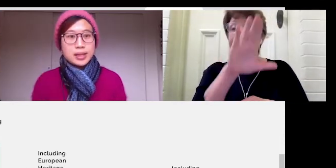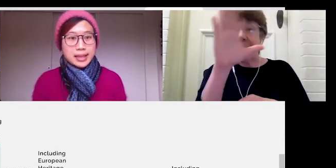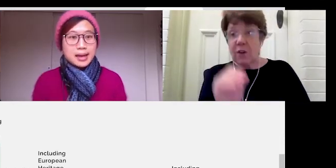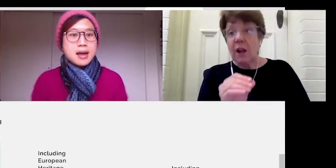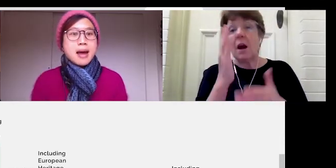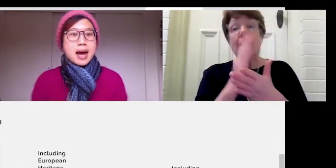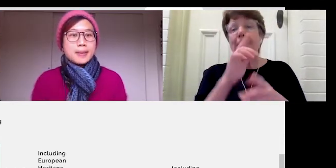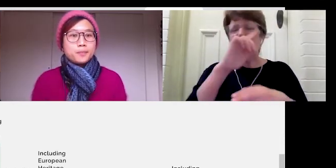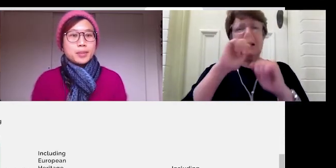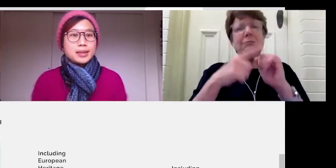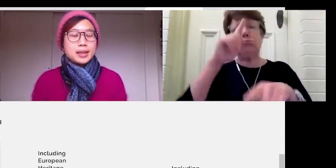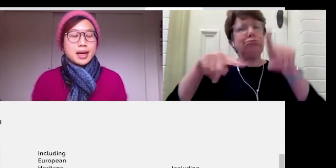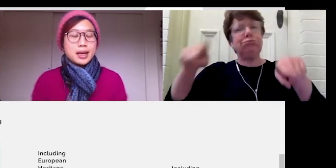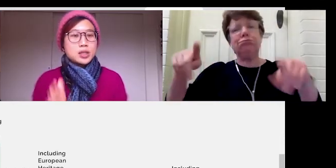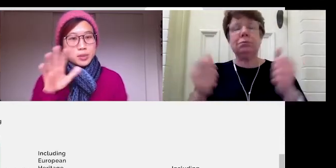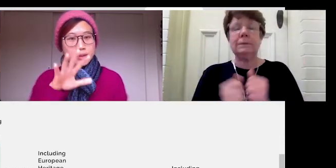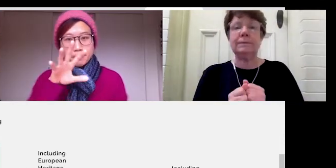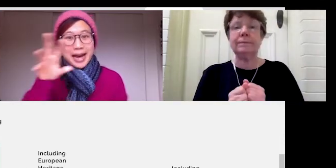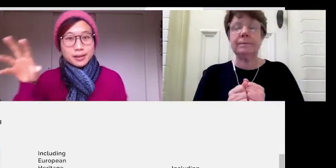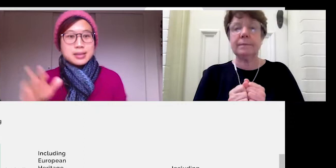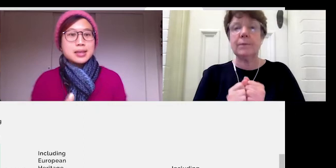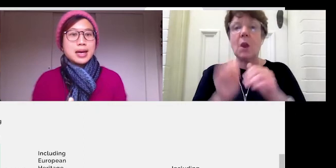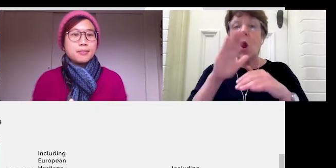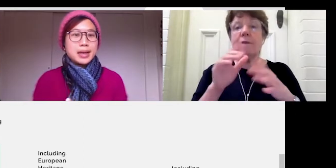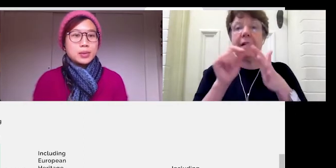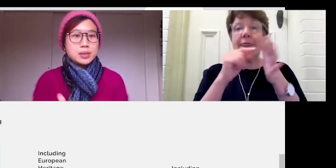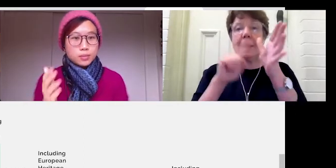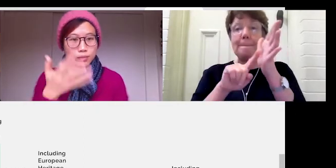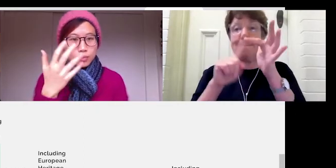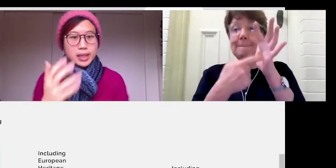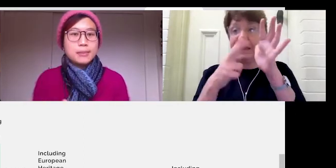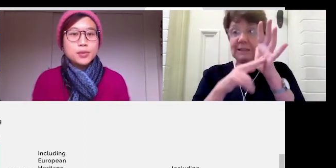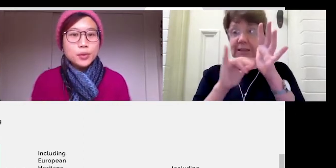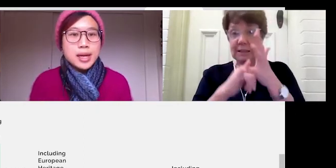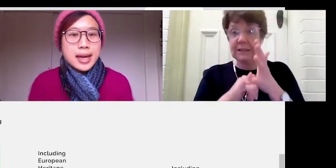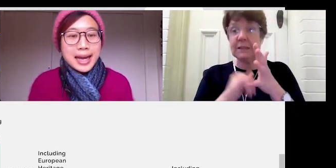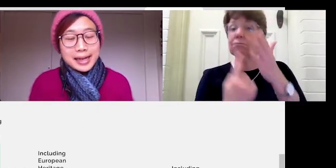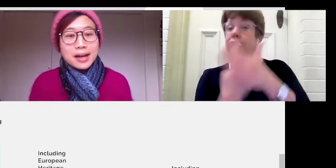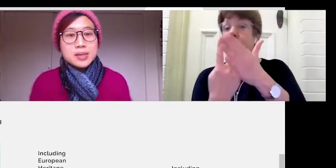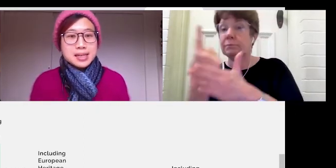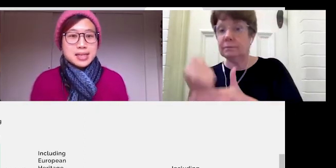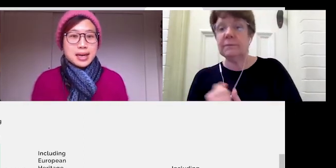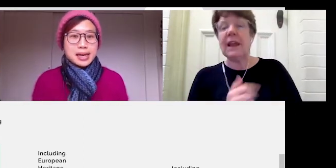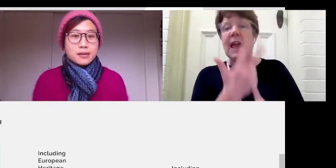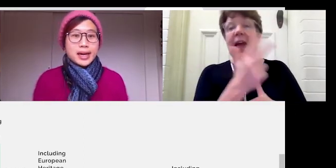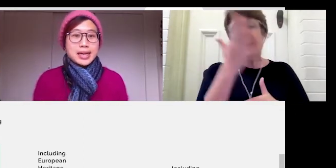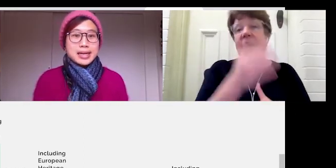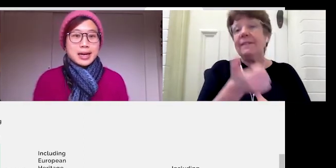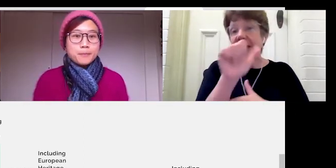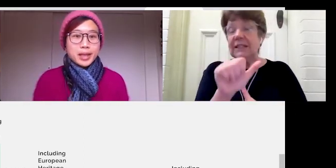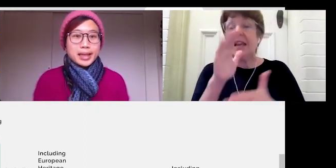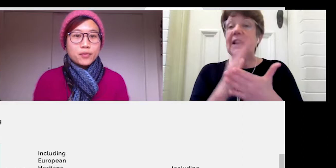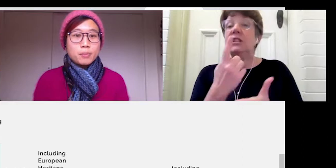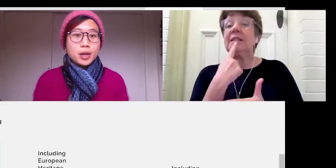diversity within that. But in terms of the patterns, that was what came through. 8 out of 60 identified